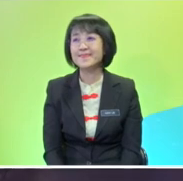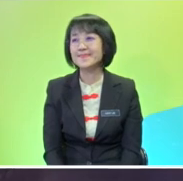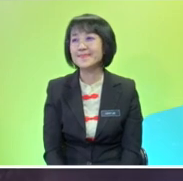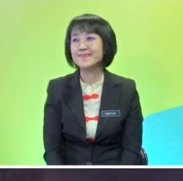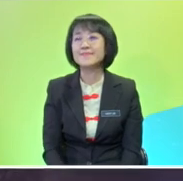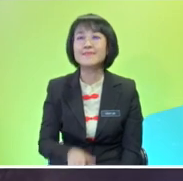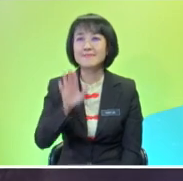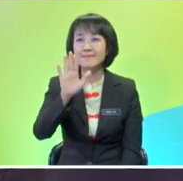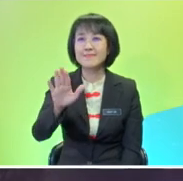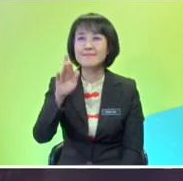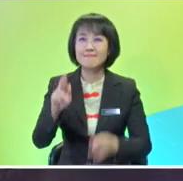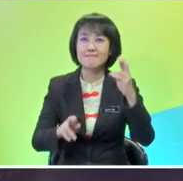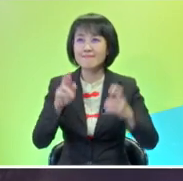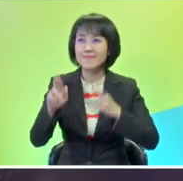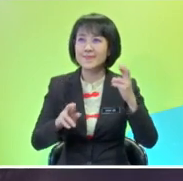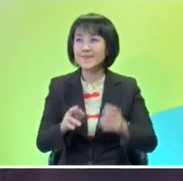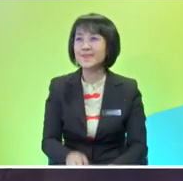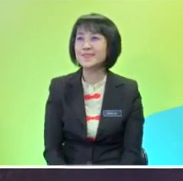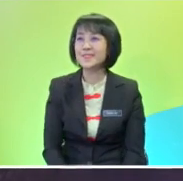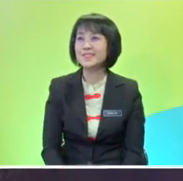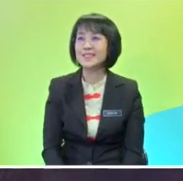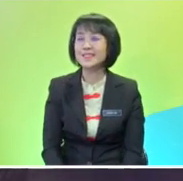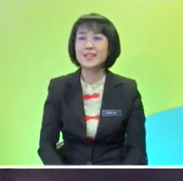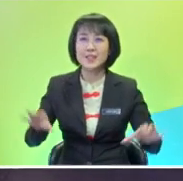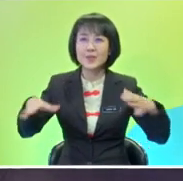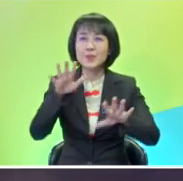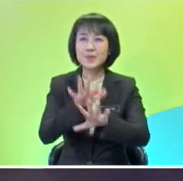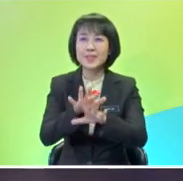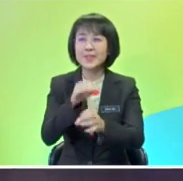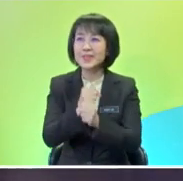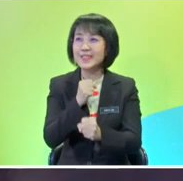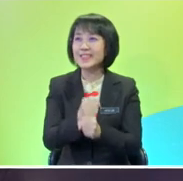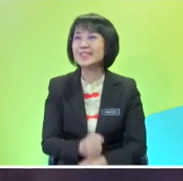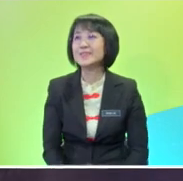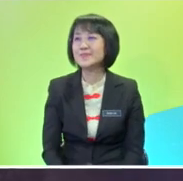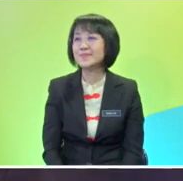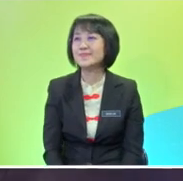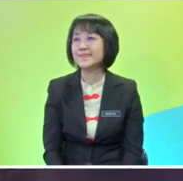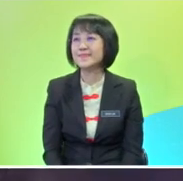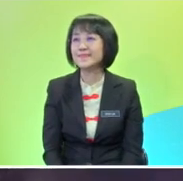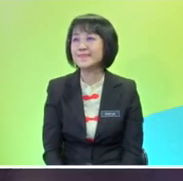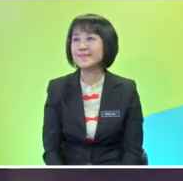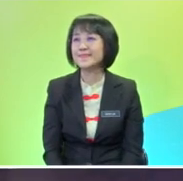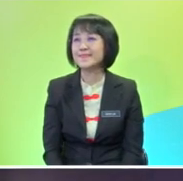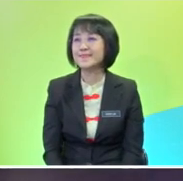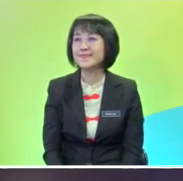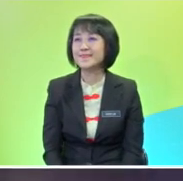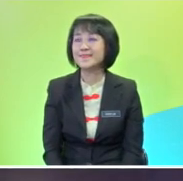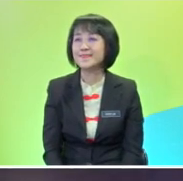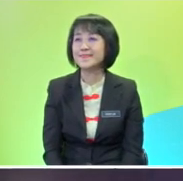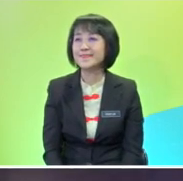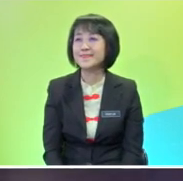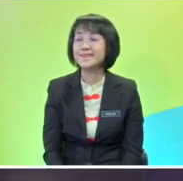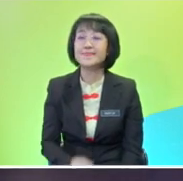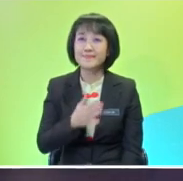very complicated. My robot is very simple. My robot can sweep the house for me. Oh, yeah. That's a very, very useful